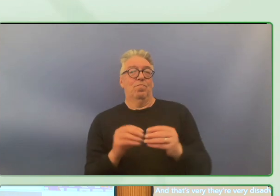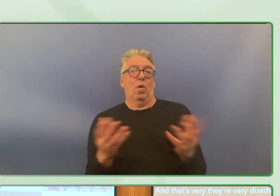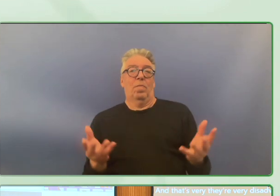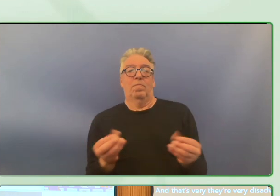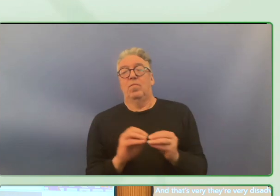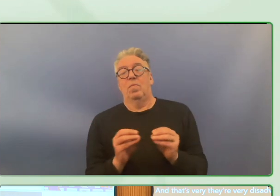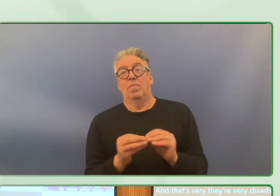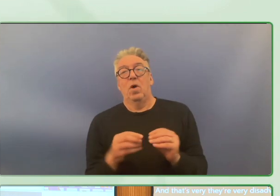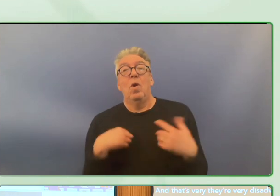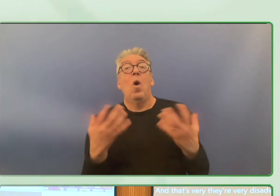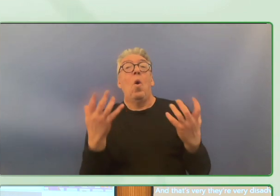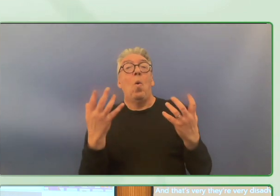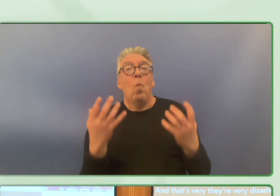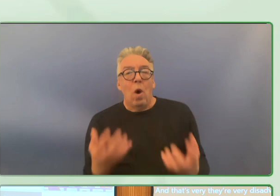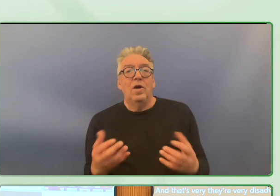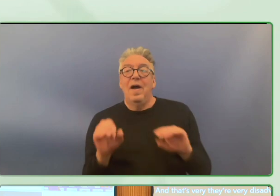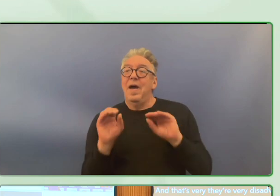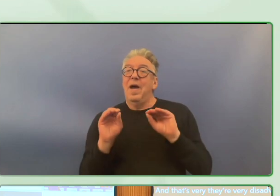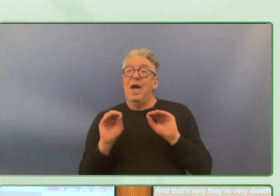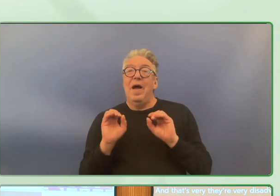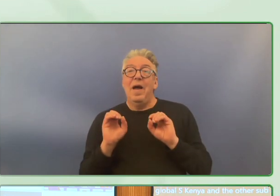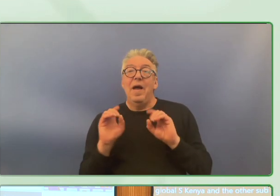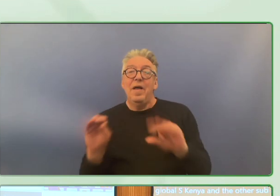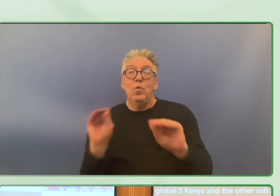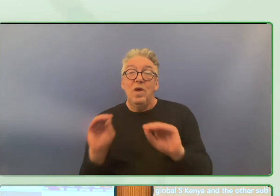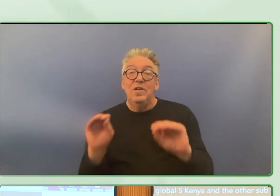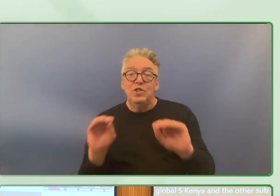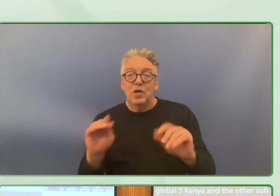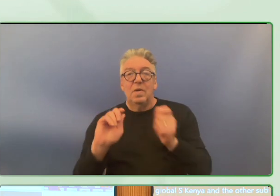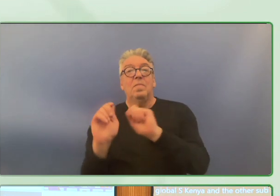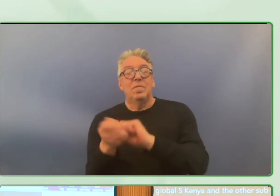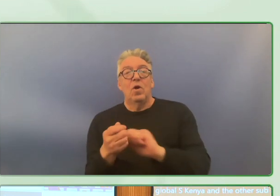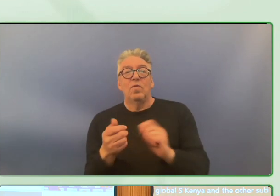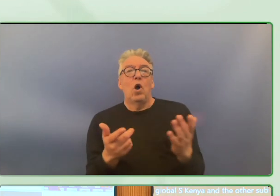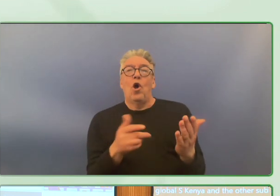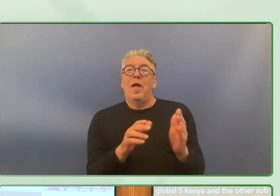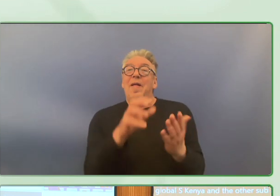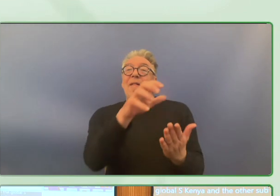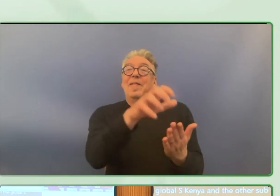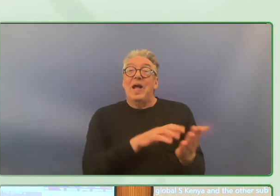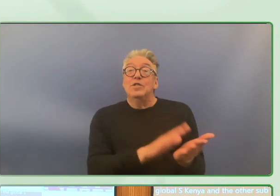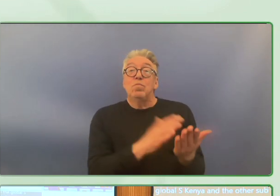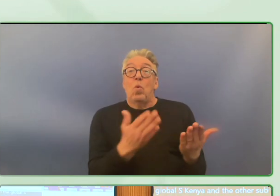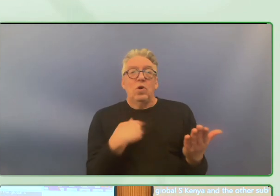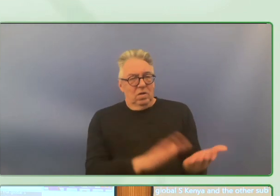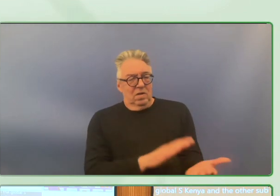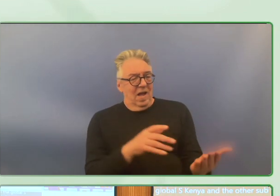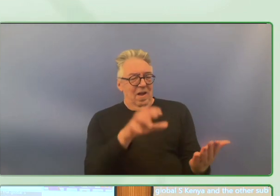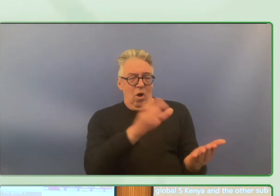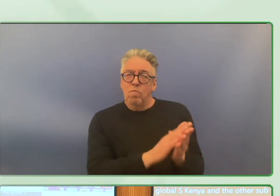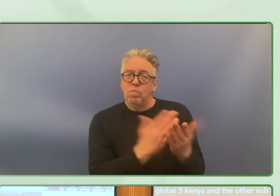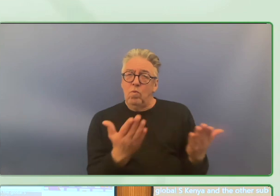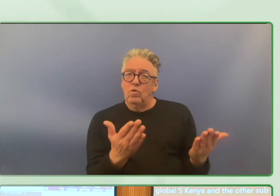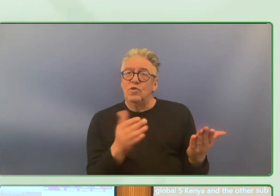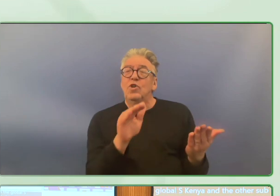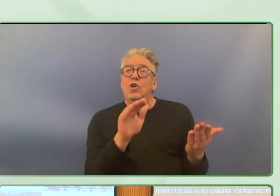them by translating the core textbooks in Kenya Sign Language and also providing